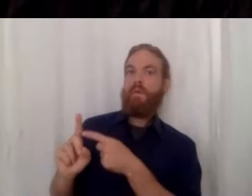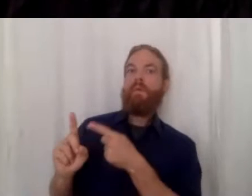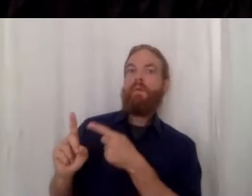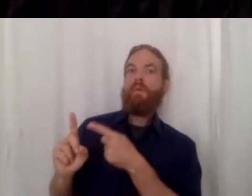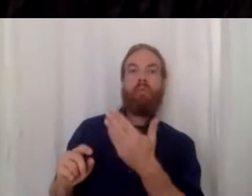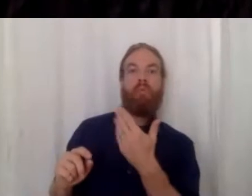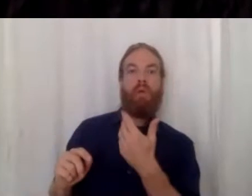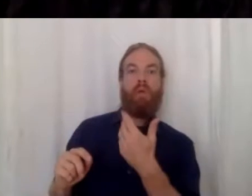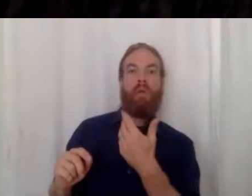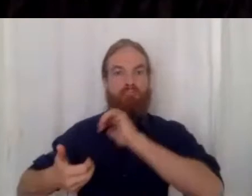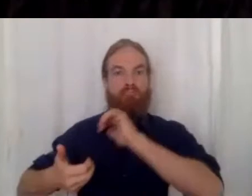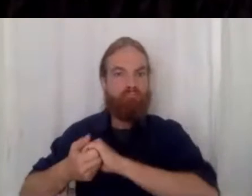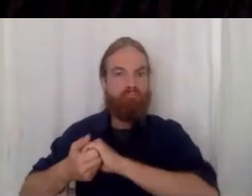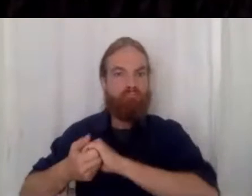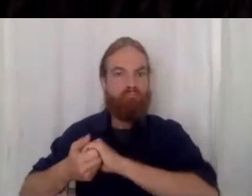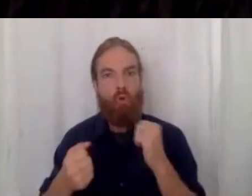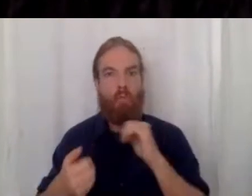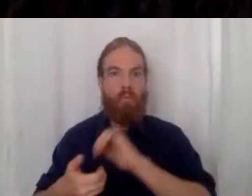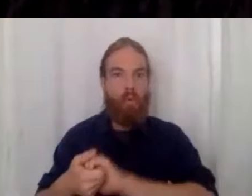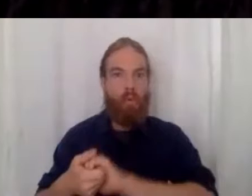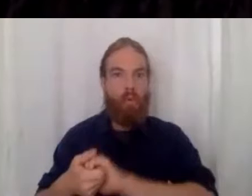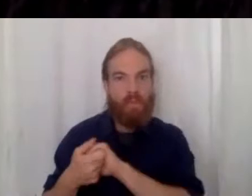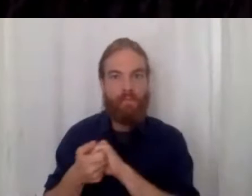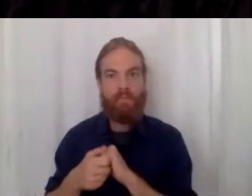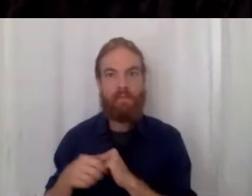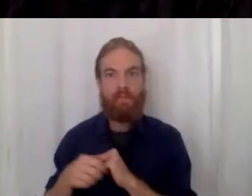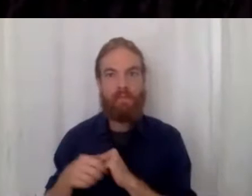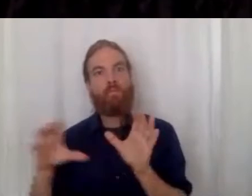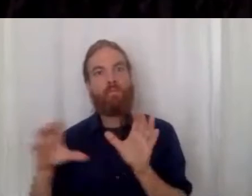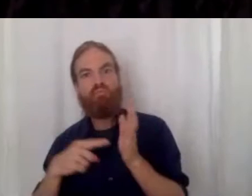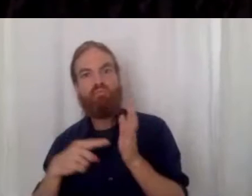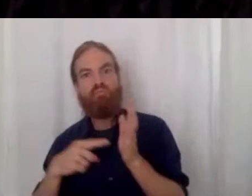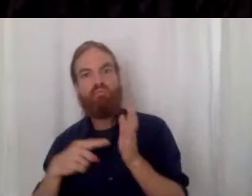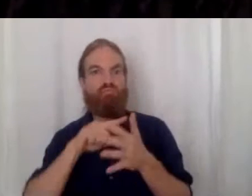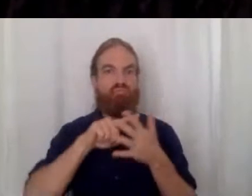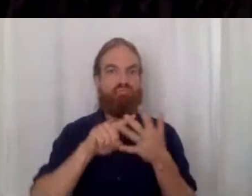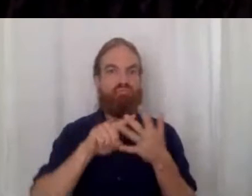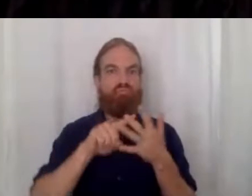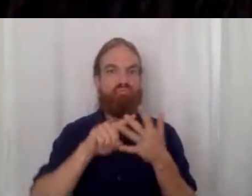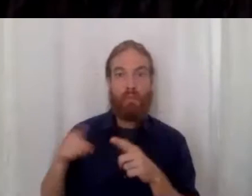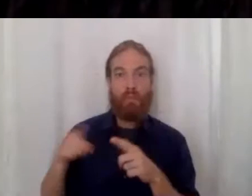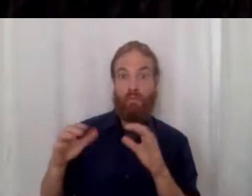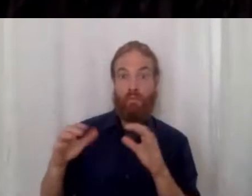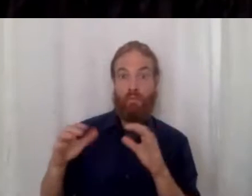to ensure that there's safety at that building. So I'll get you the fine detail, but that's